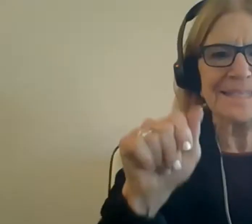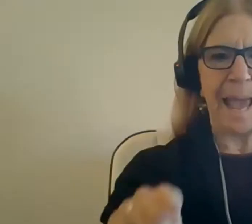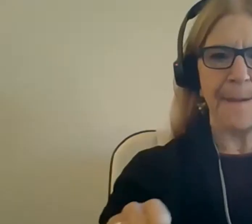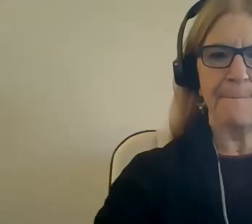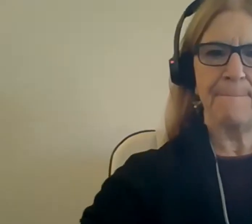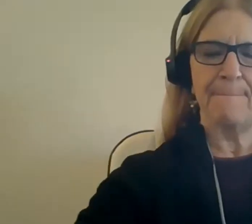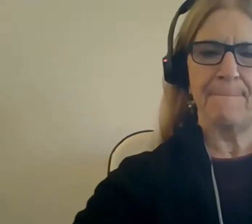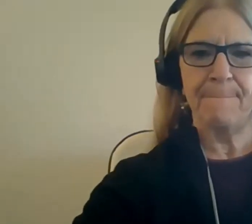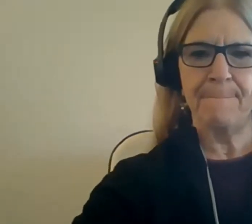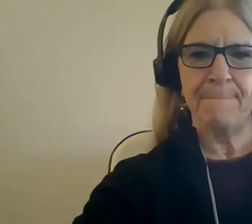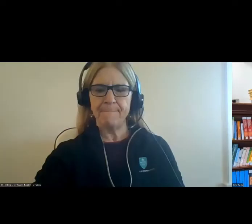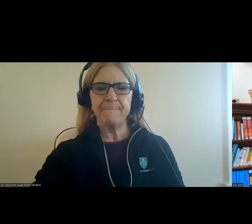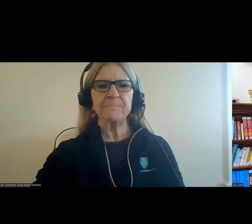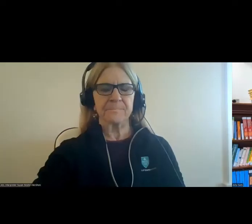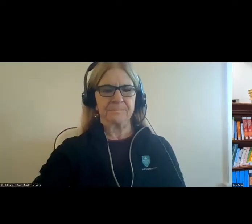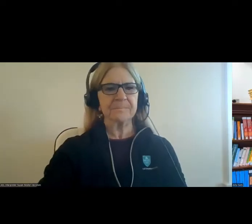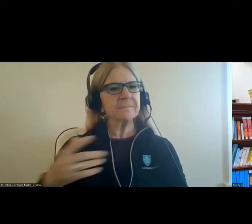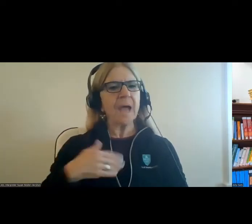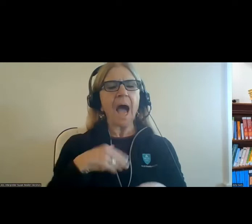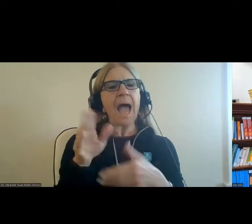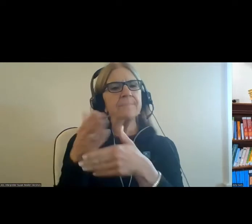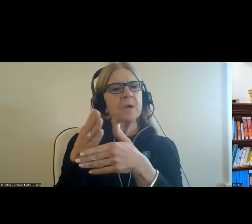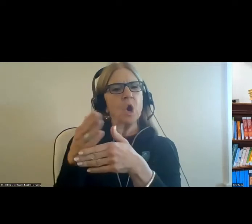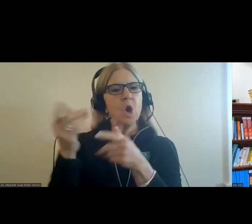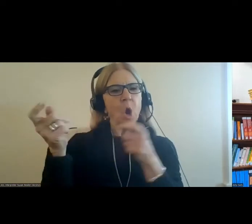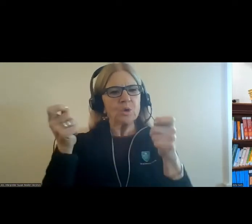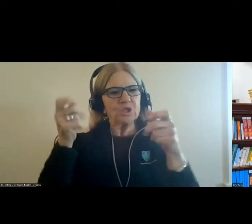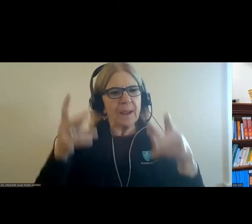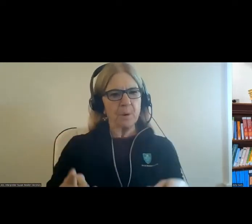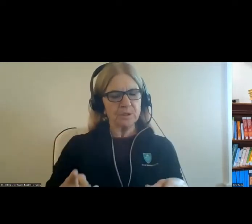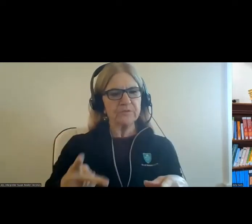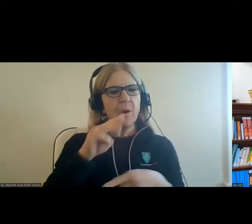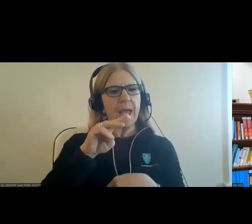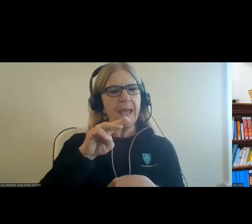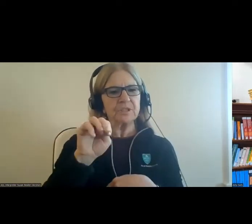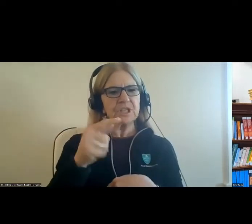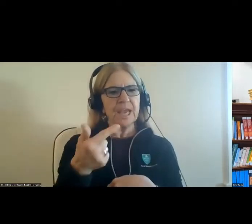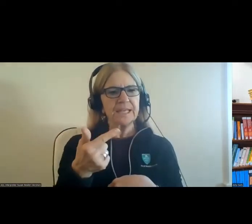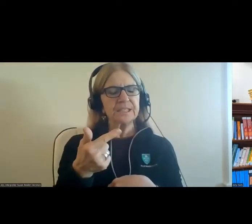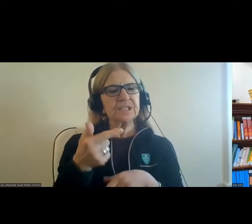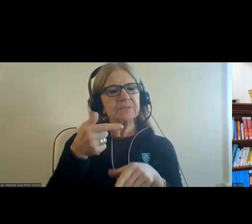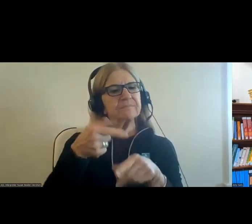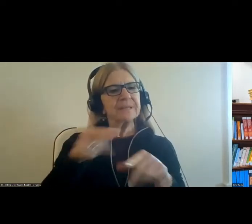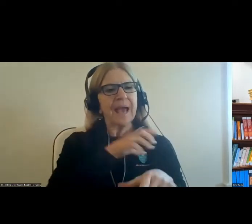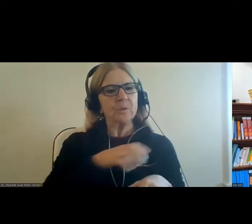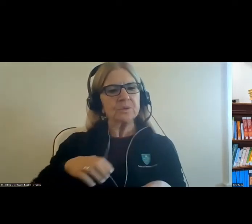the co-chair of the Mass General Council on Disabilities Awareness.